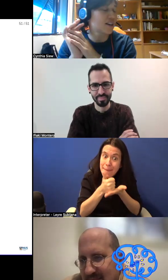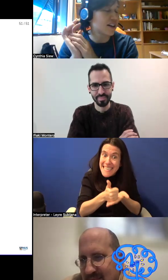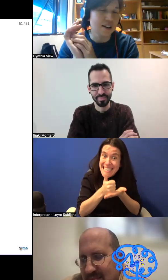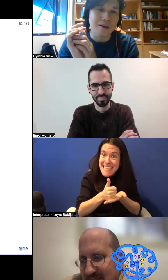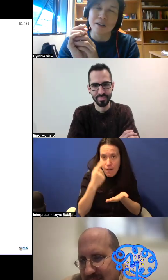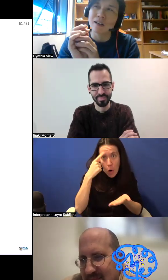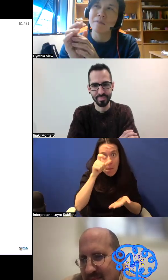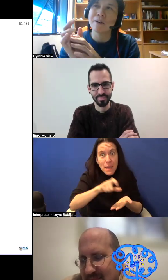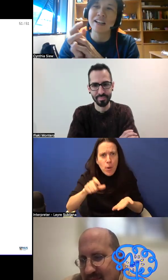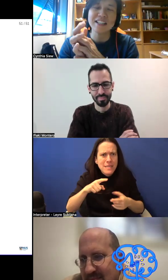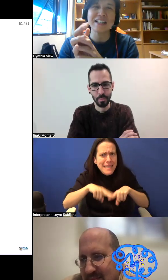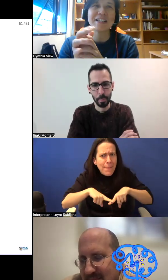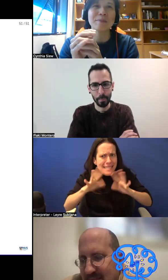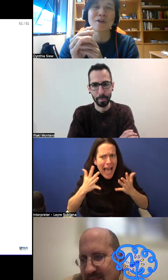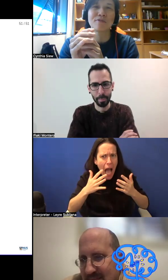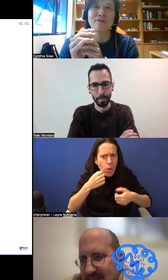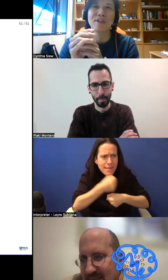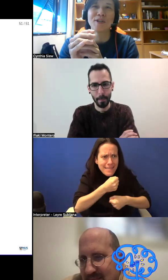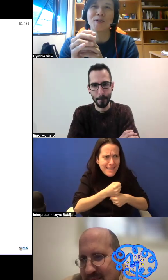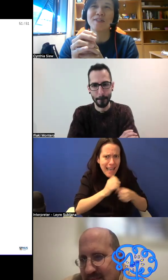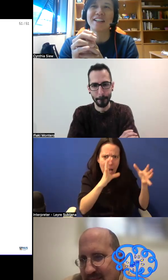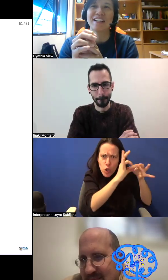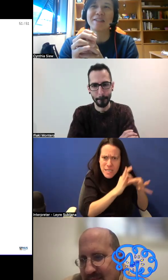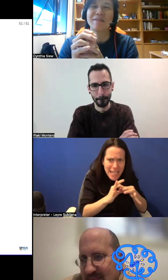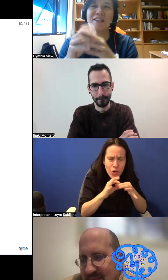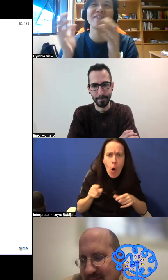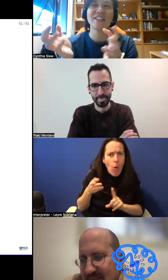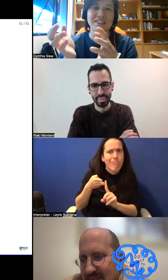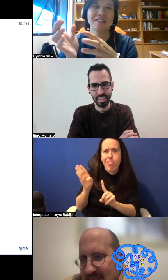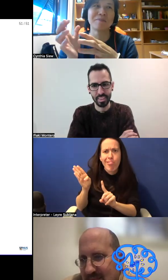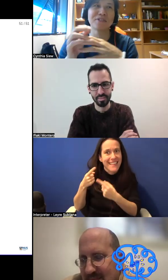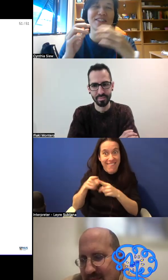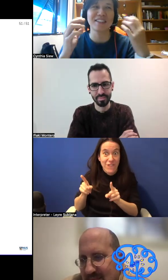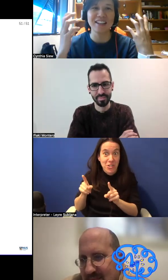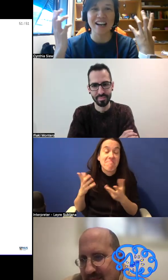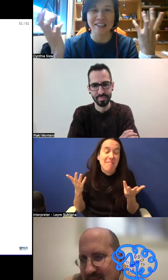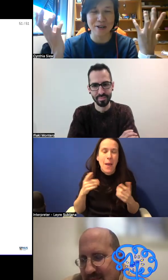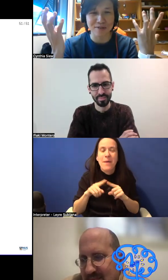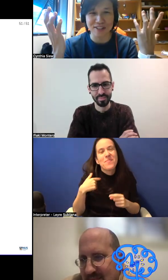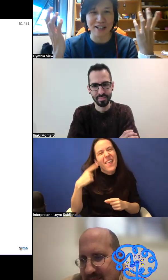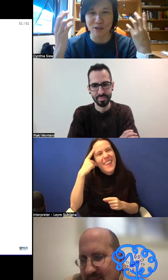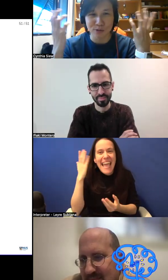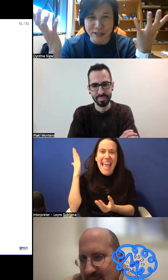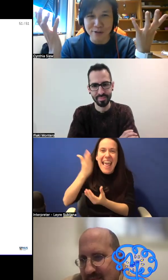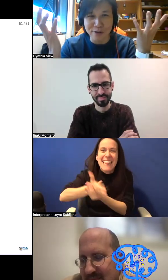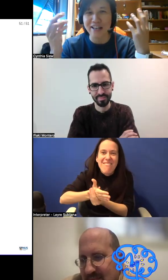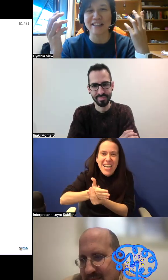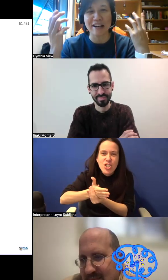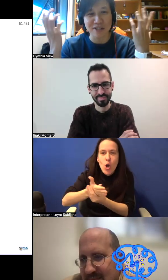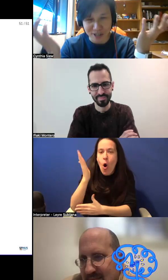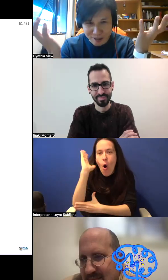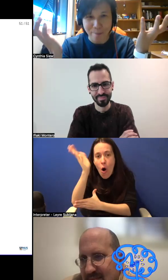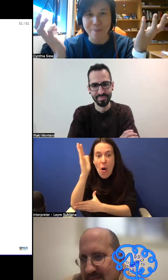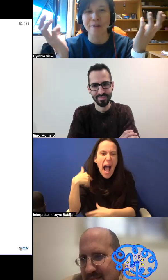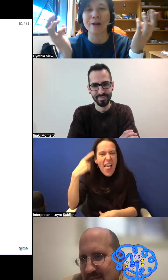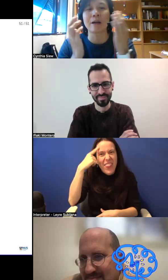task. And then, but I guess in terms of, like intervention, the thing that I can think of is like Duolingo and